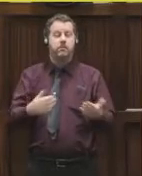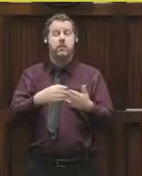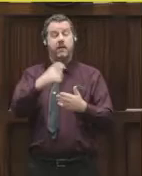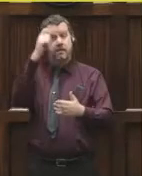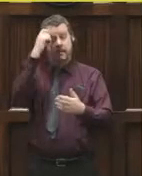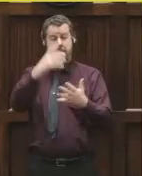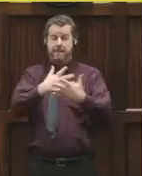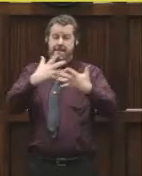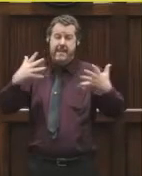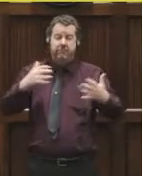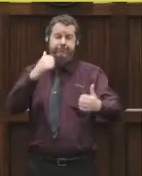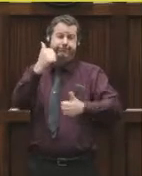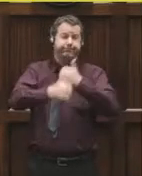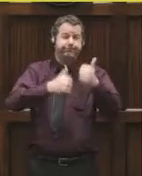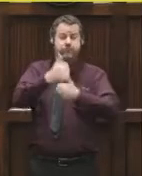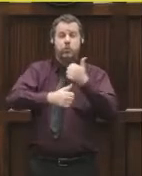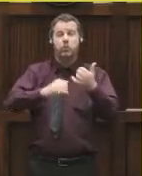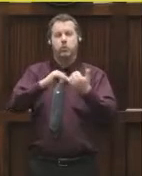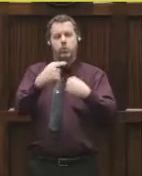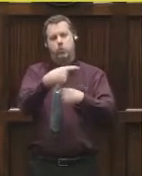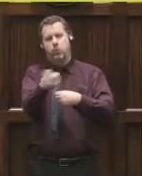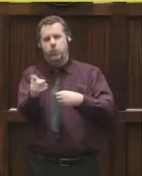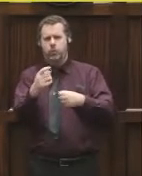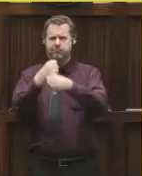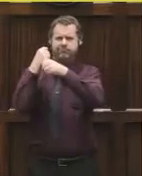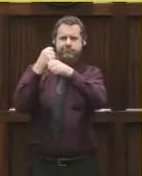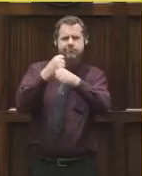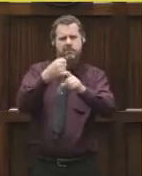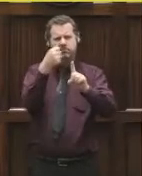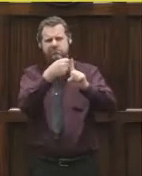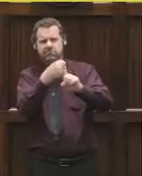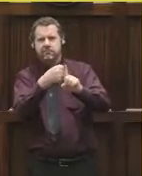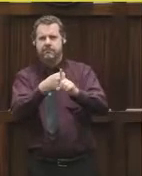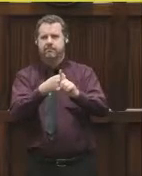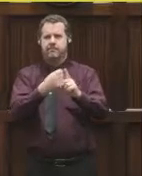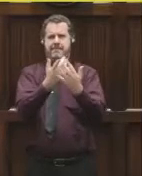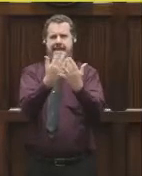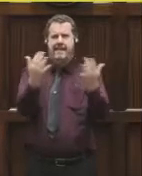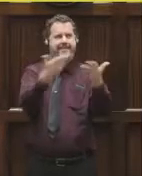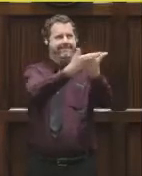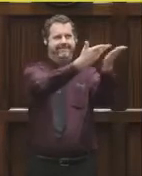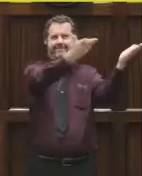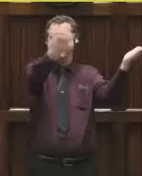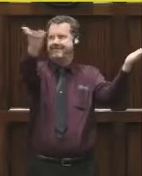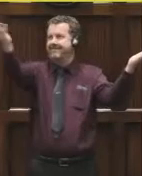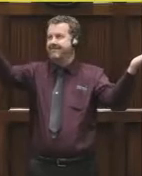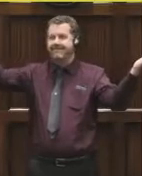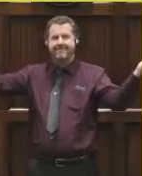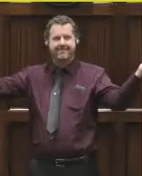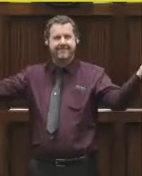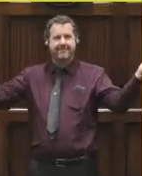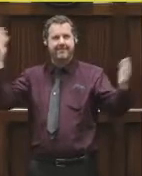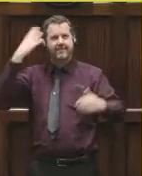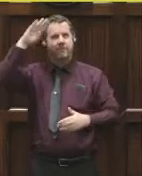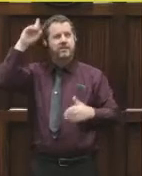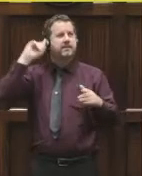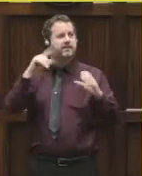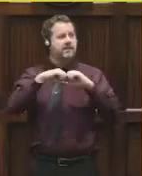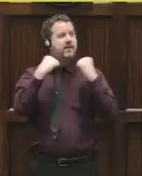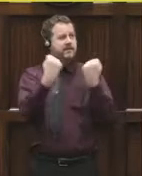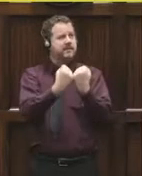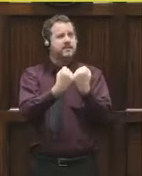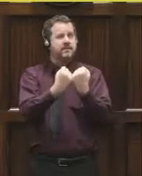to those who have been involved in campaigning, to those many people who are in the public gallery, the Irish Deaf Society. I want to